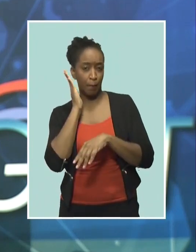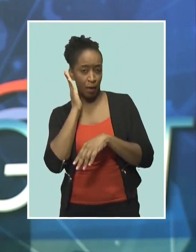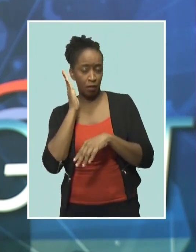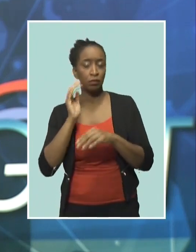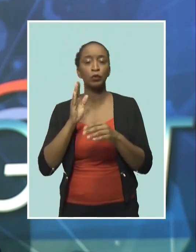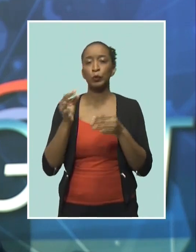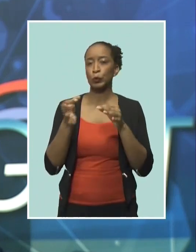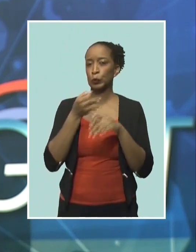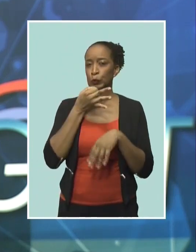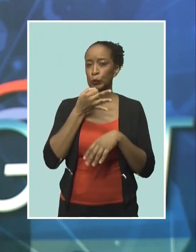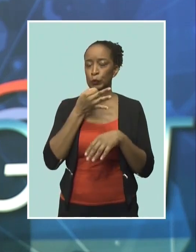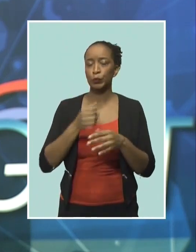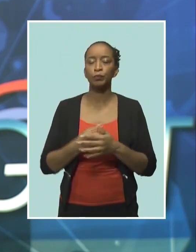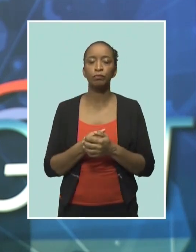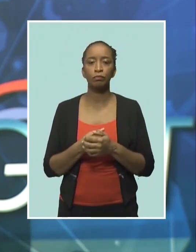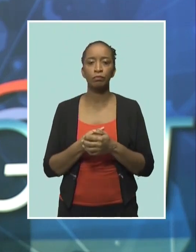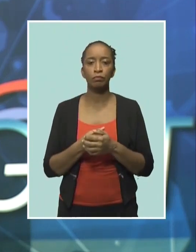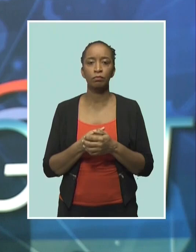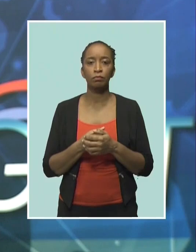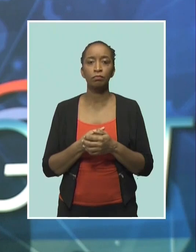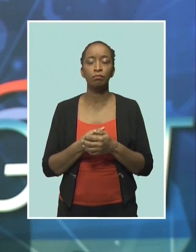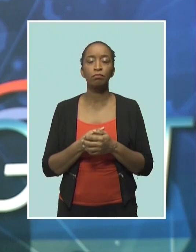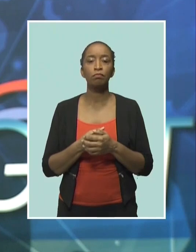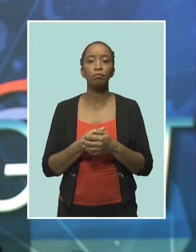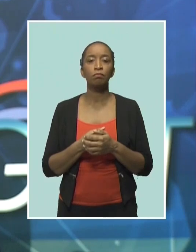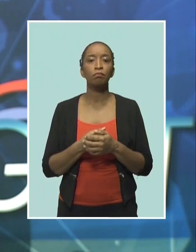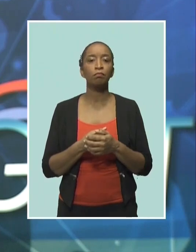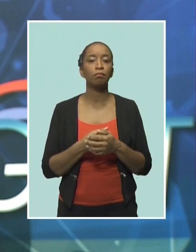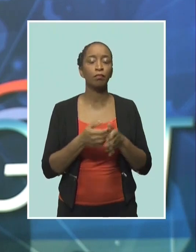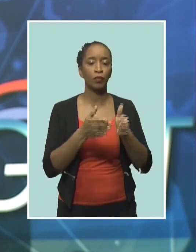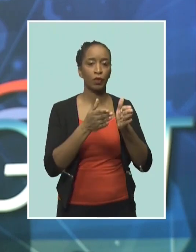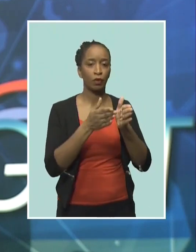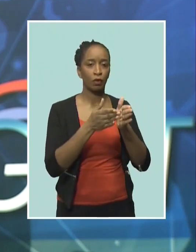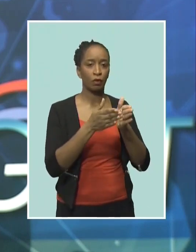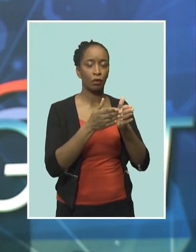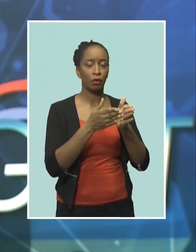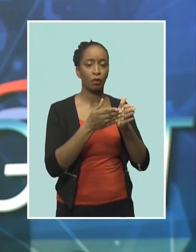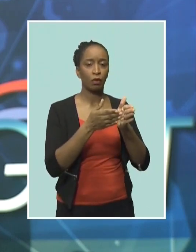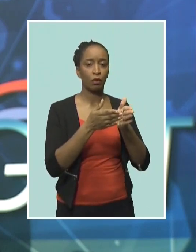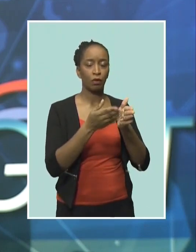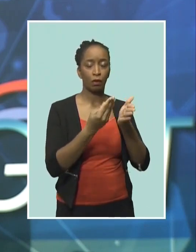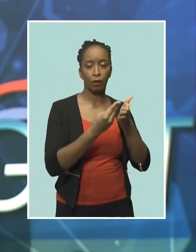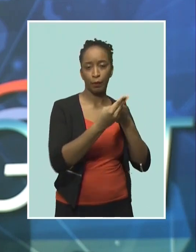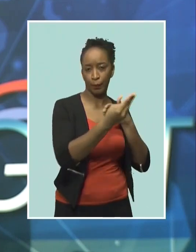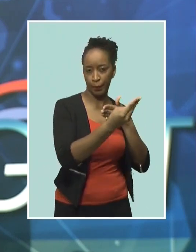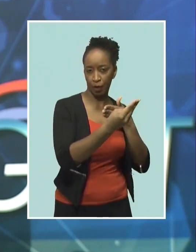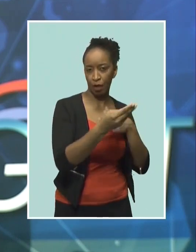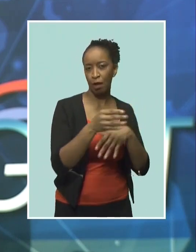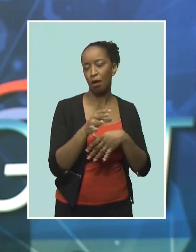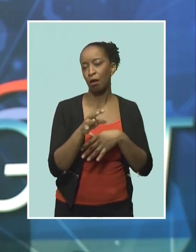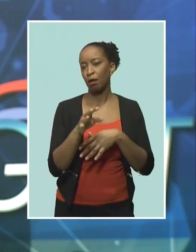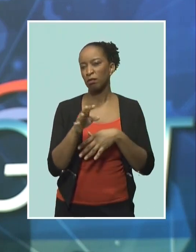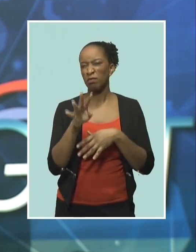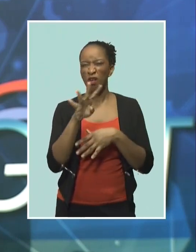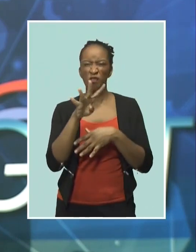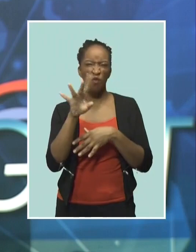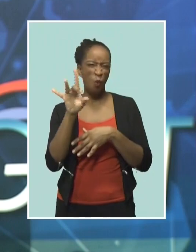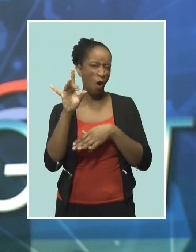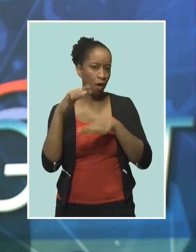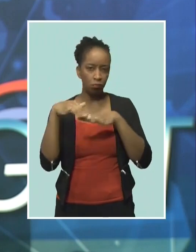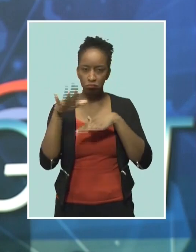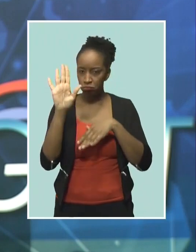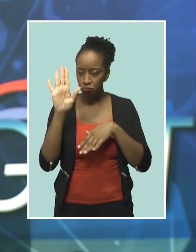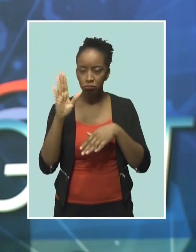the tertiary healthcare facility has ordered more than 4 dozen beds as well as recliner chairs. She made the announcement during the